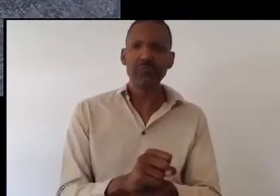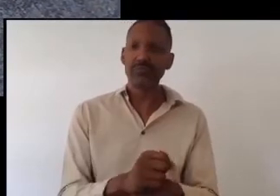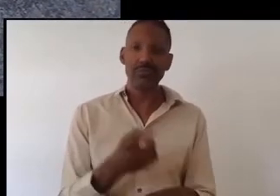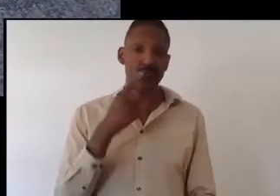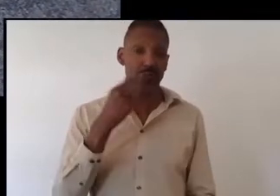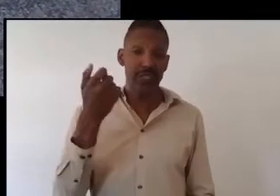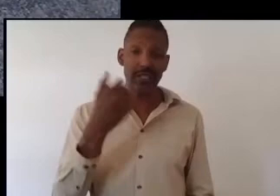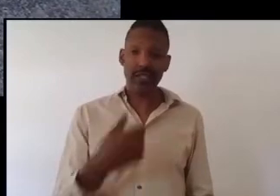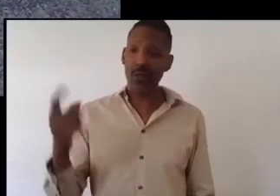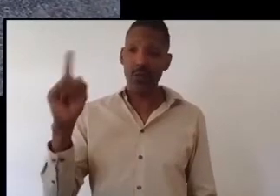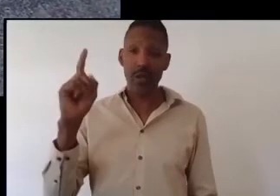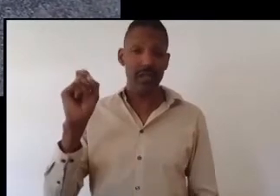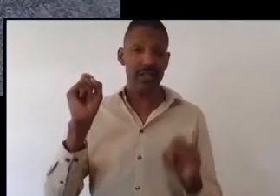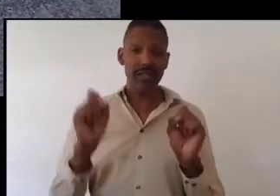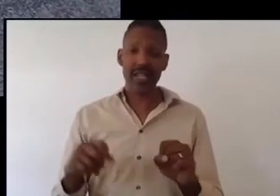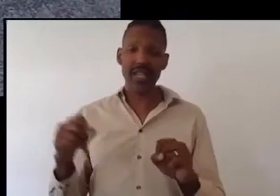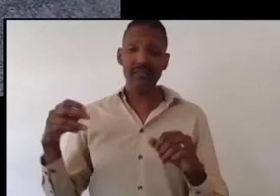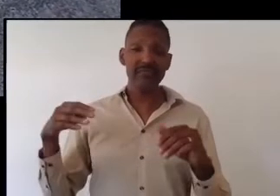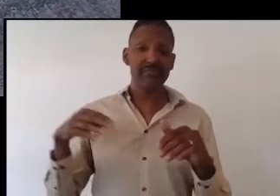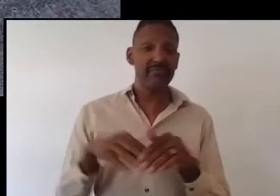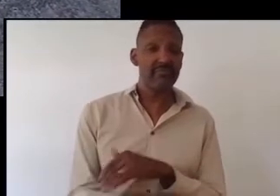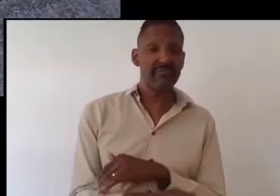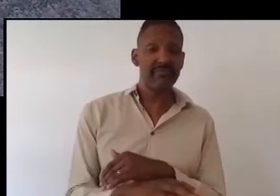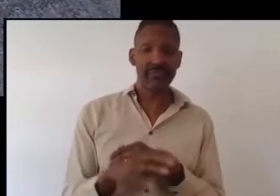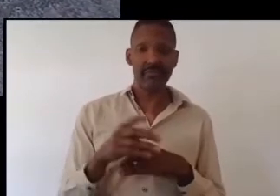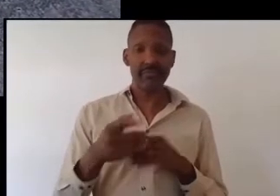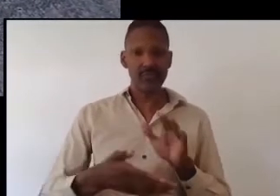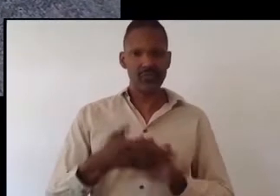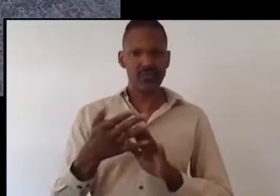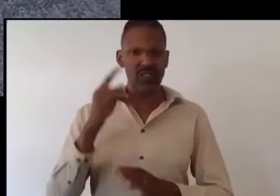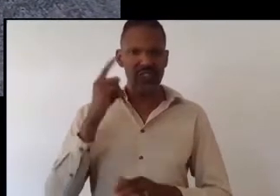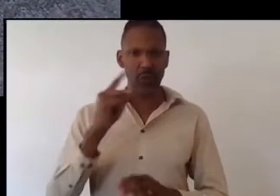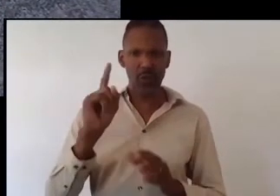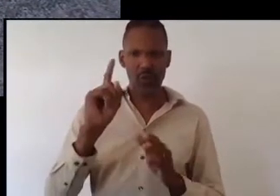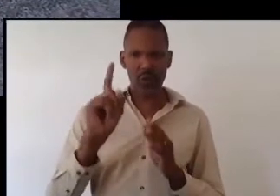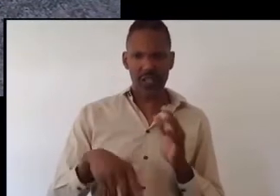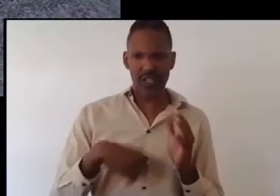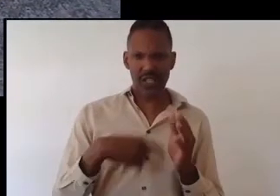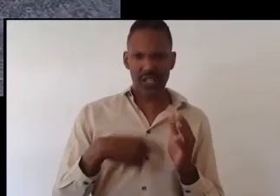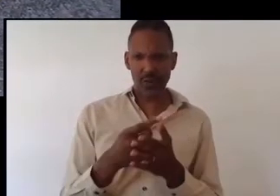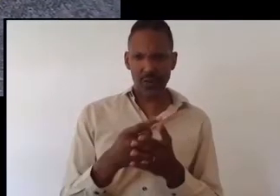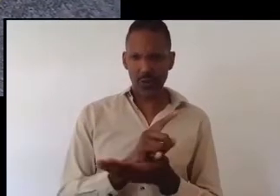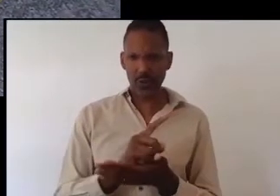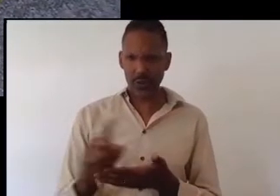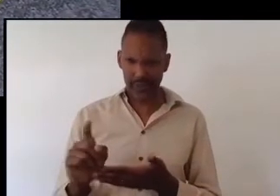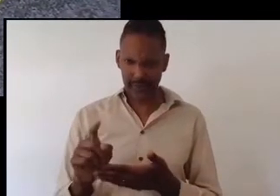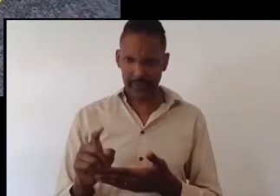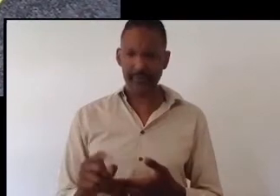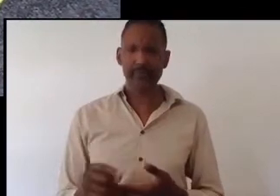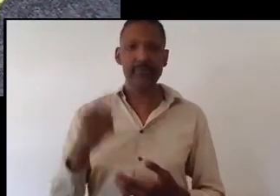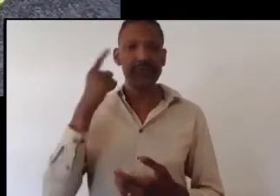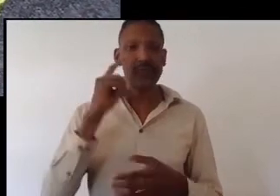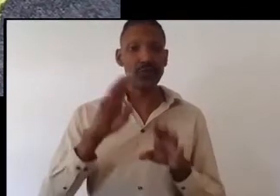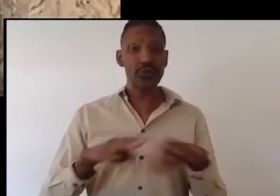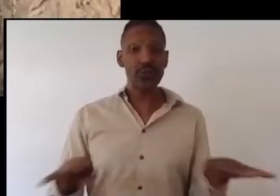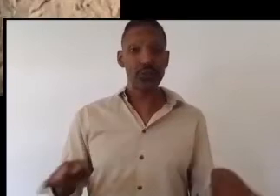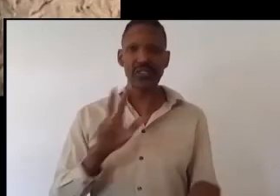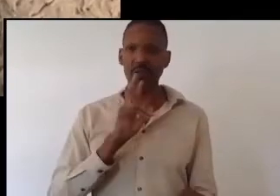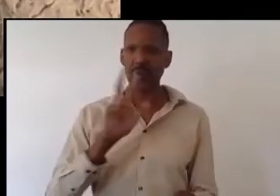for any amount of time, that runs for 1 hour a week, engaging children 3 and under in